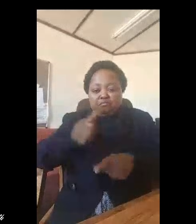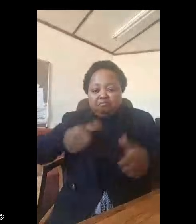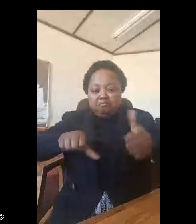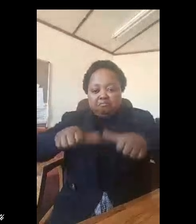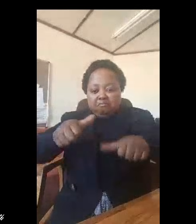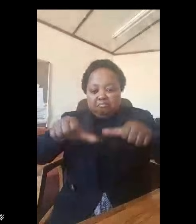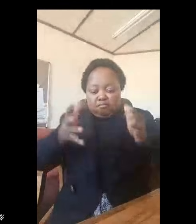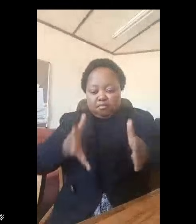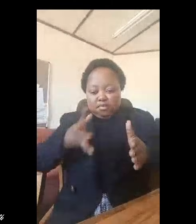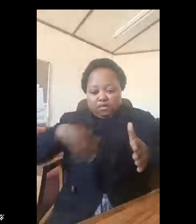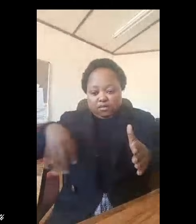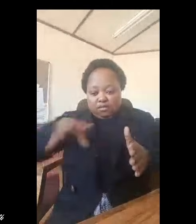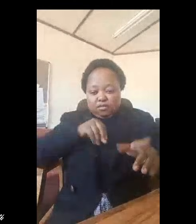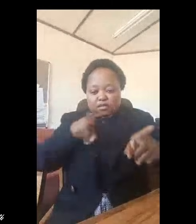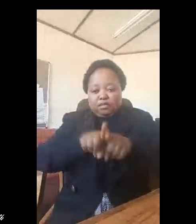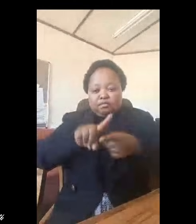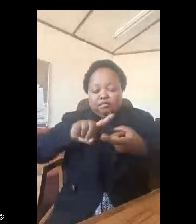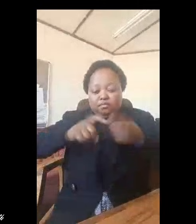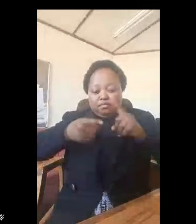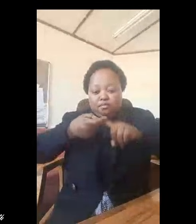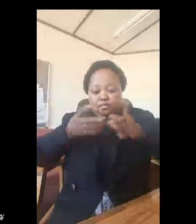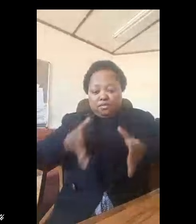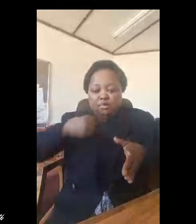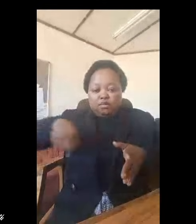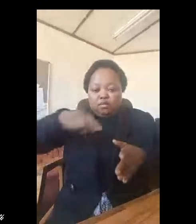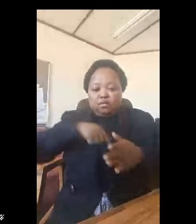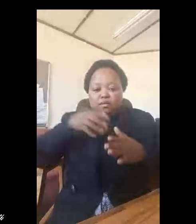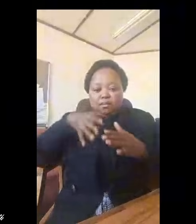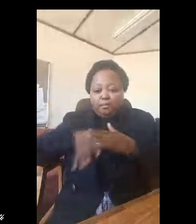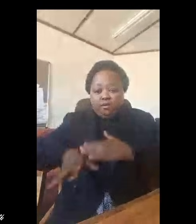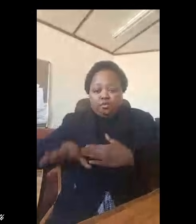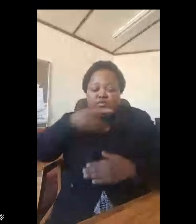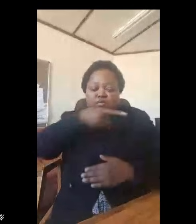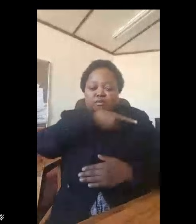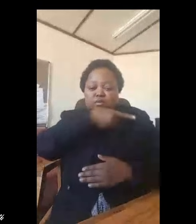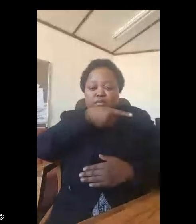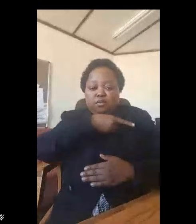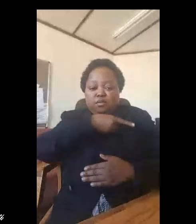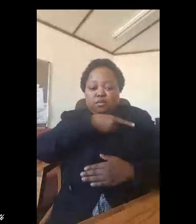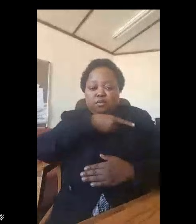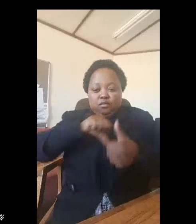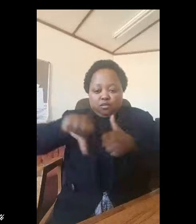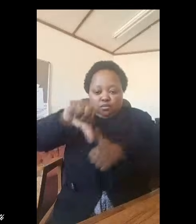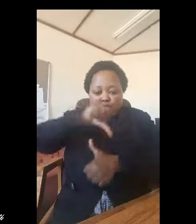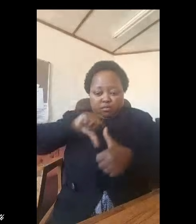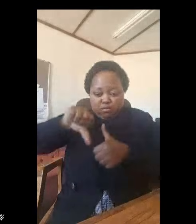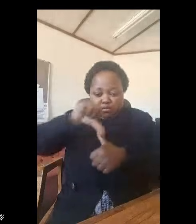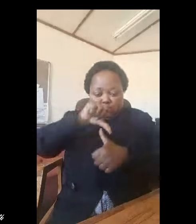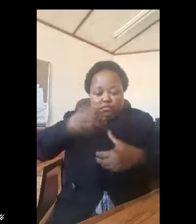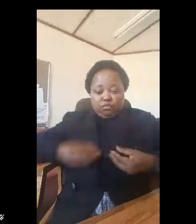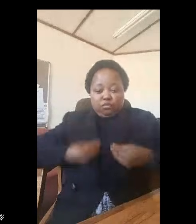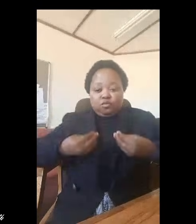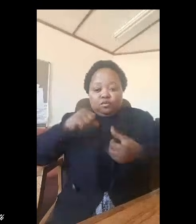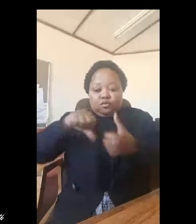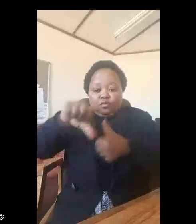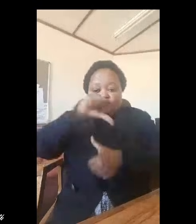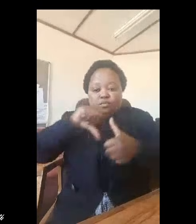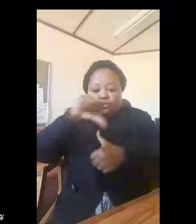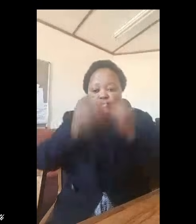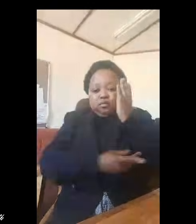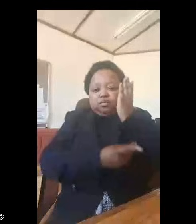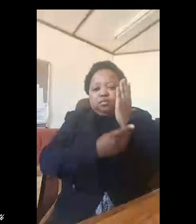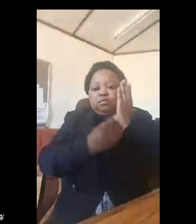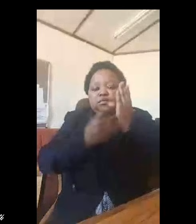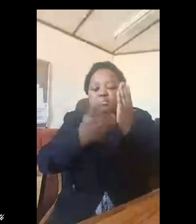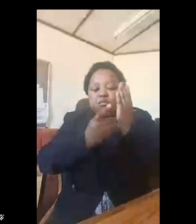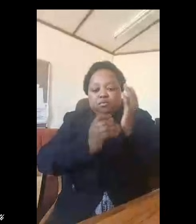our partners in the Ministry of Gender and Youth and Social Development. In particular, I